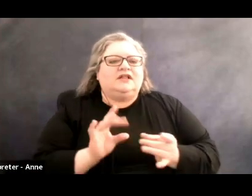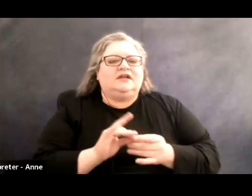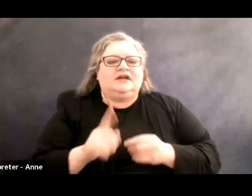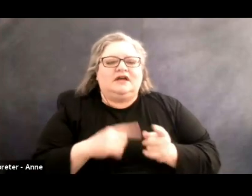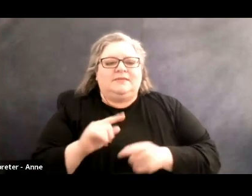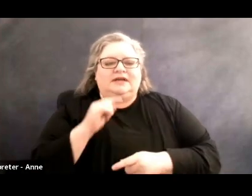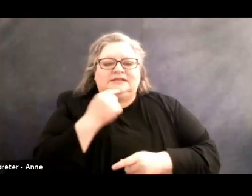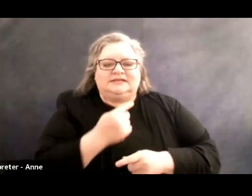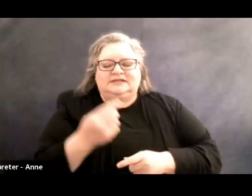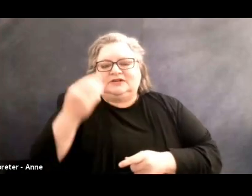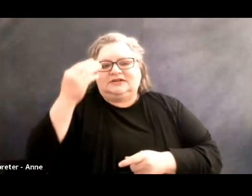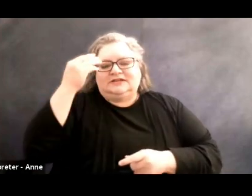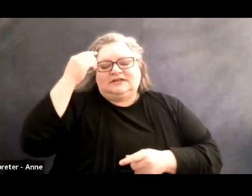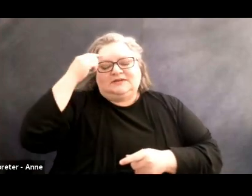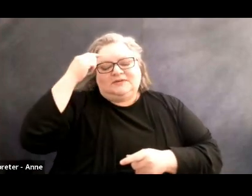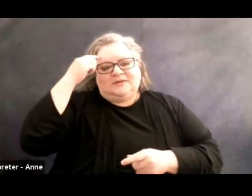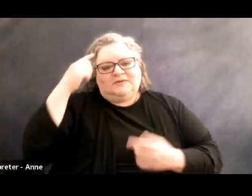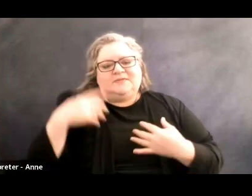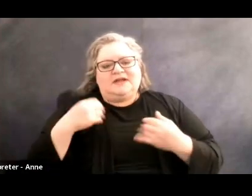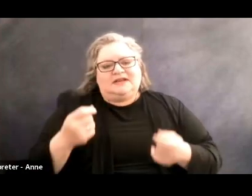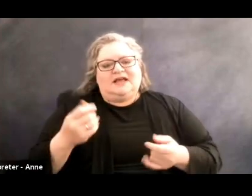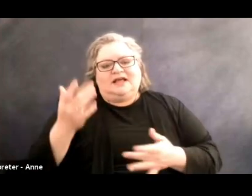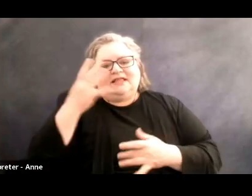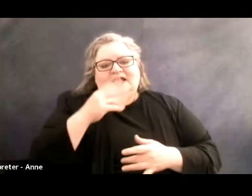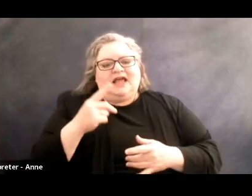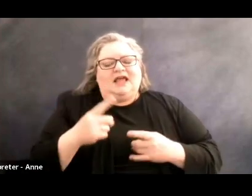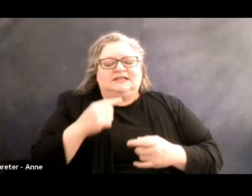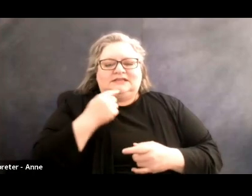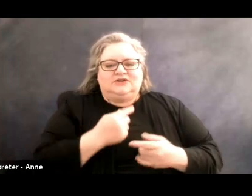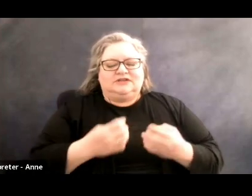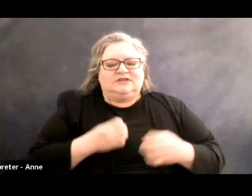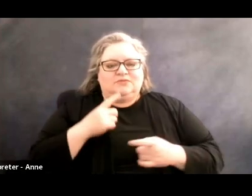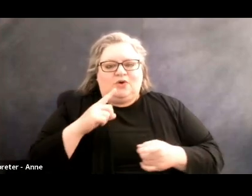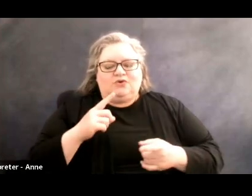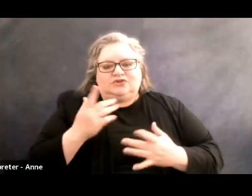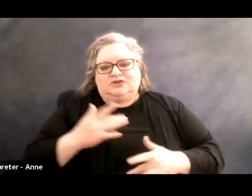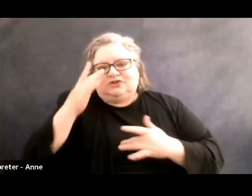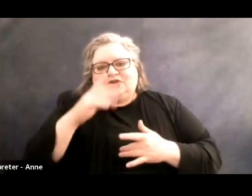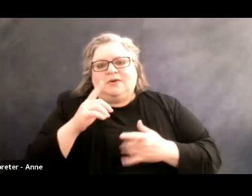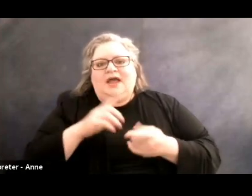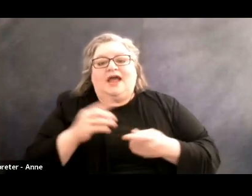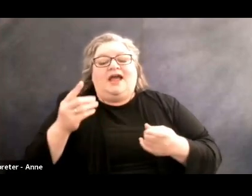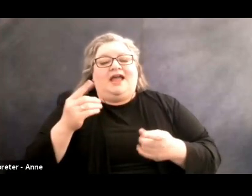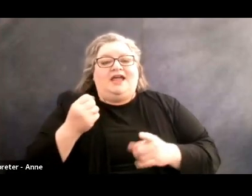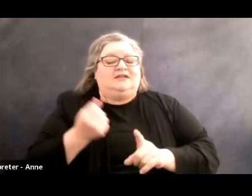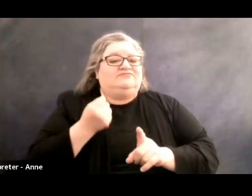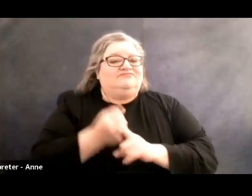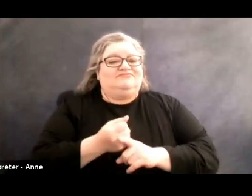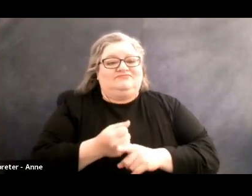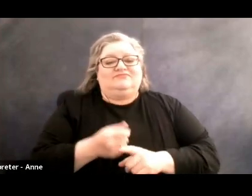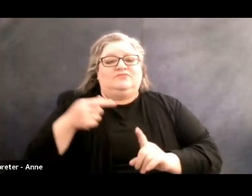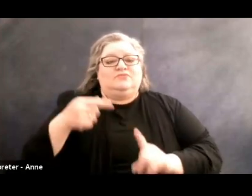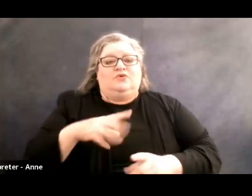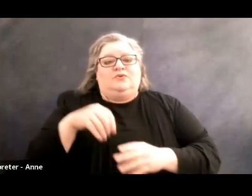about serious mental health illness and serious emotional disturbance and our turning points within our families.